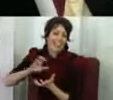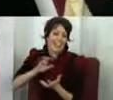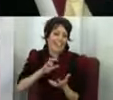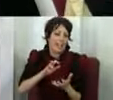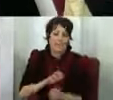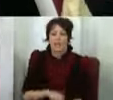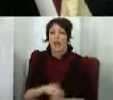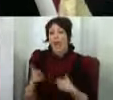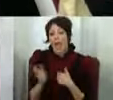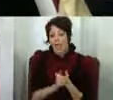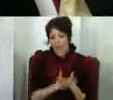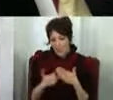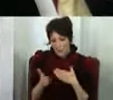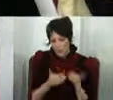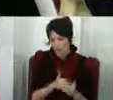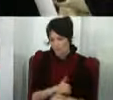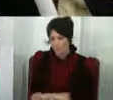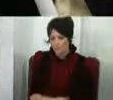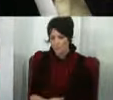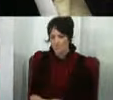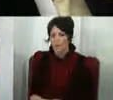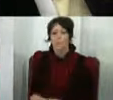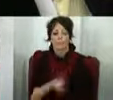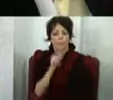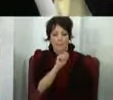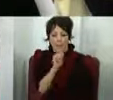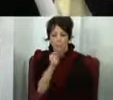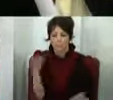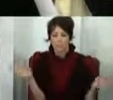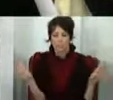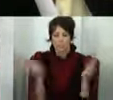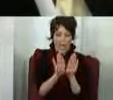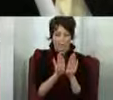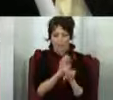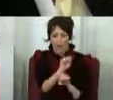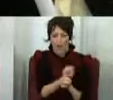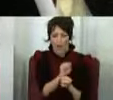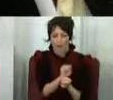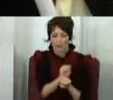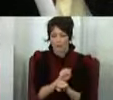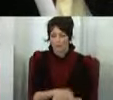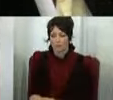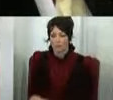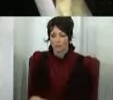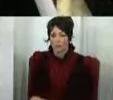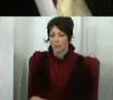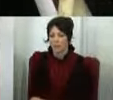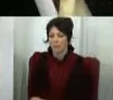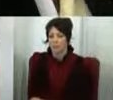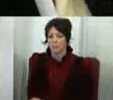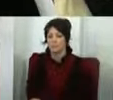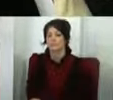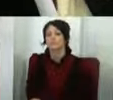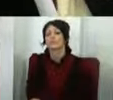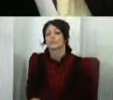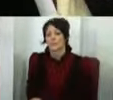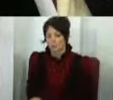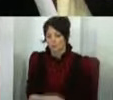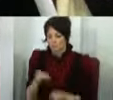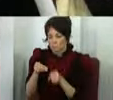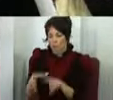So anyway, we had to shut the bathroom down, so I set off the stink bomb I had originally brought along as a gift for those